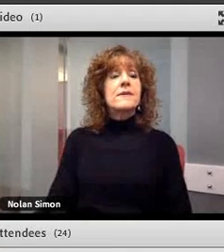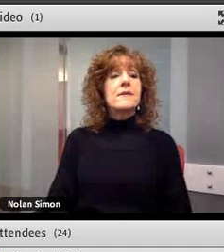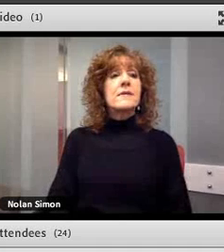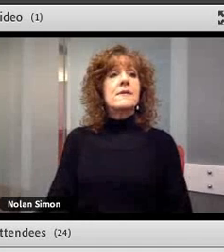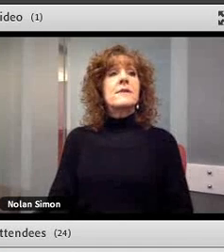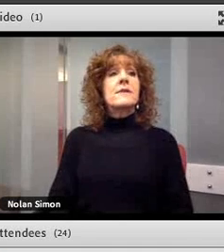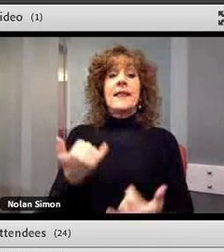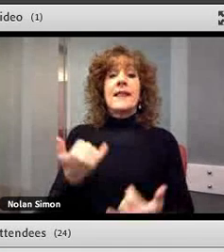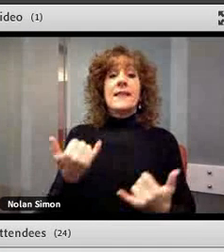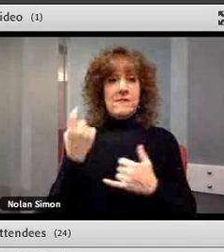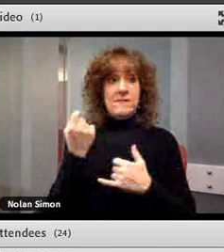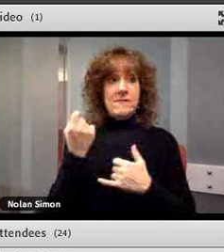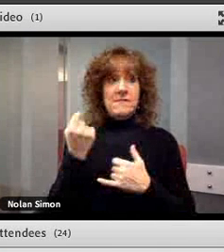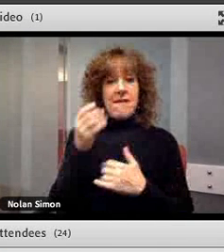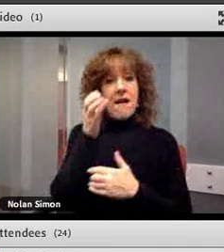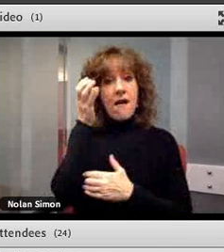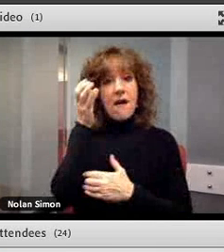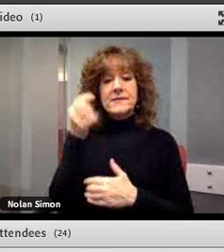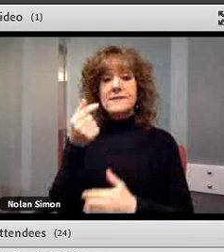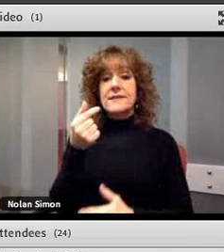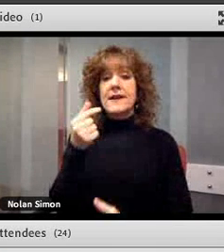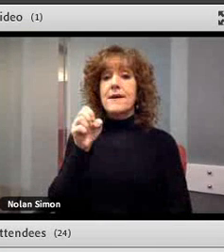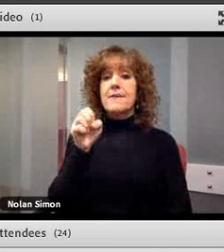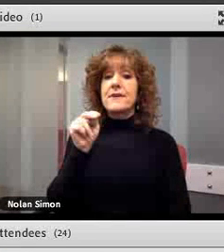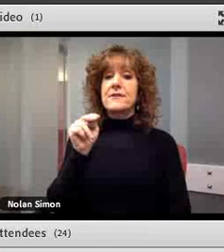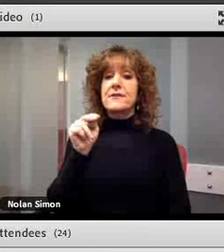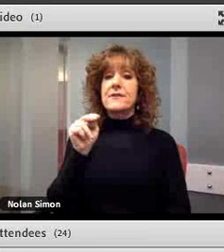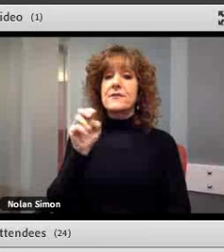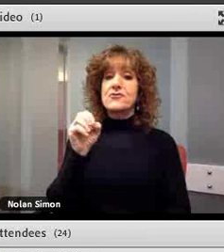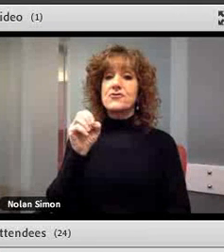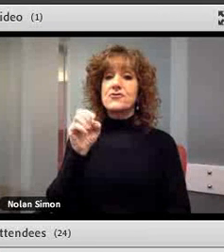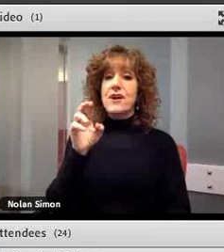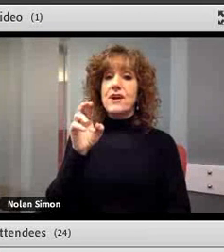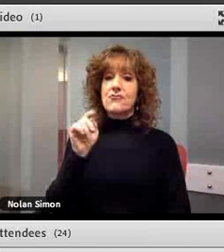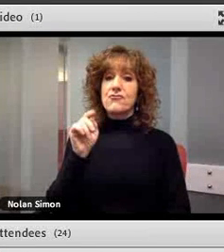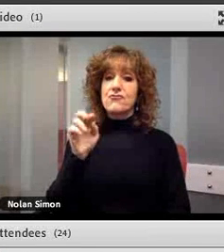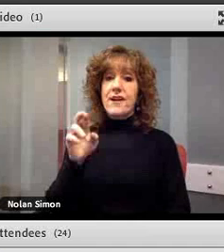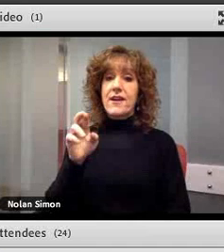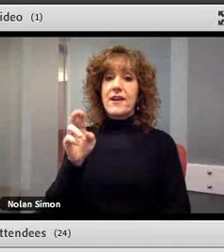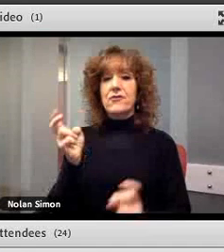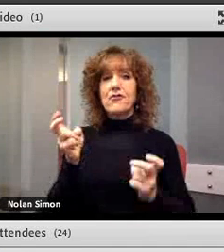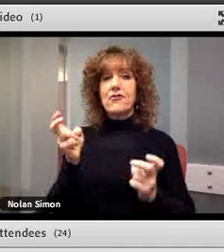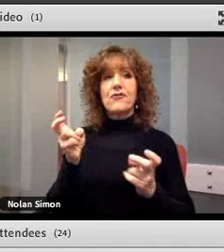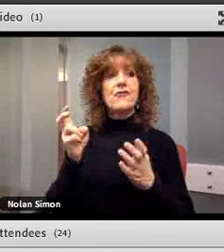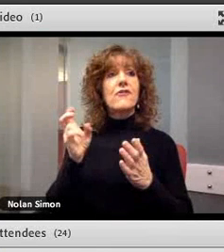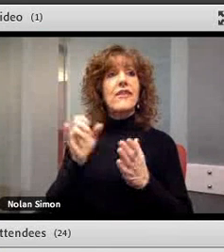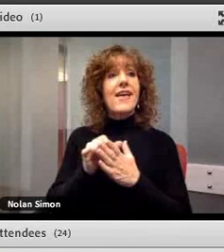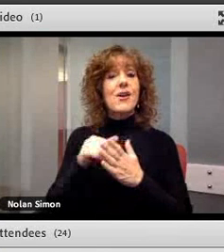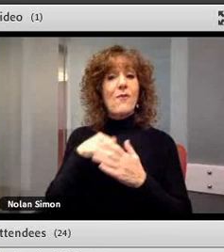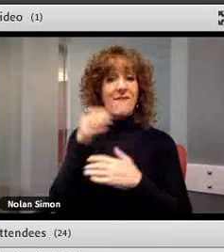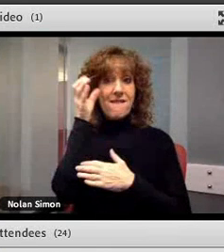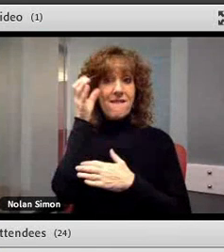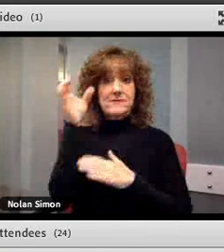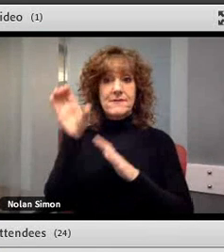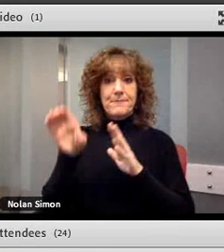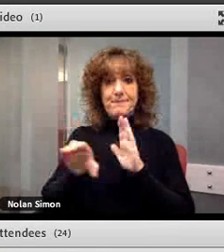Okay. Now the concept generator, okay, with this one, you get concept